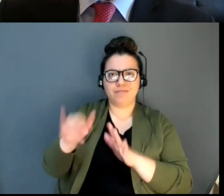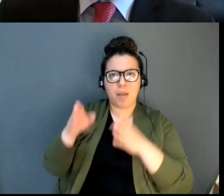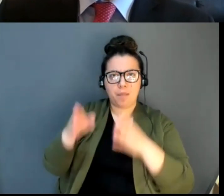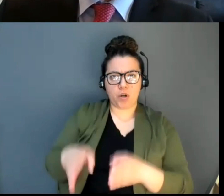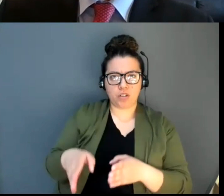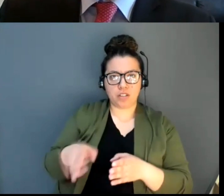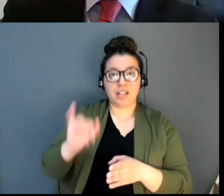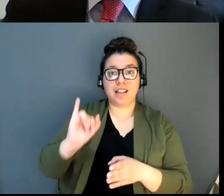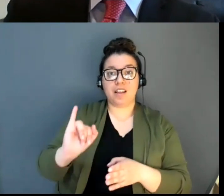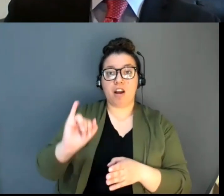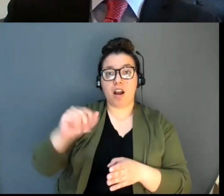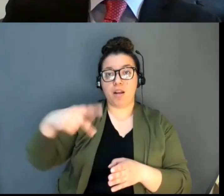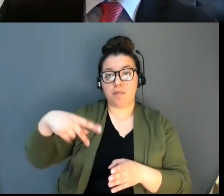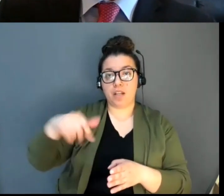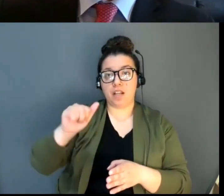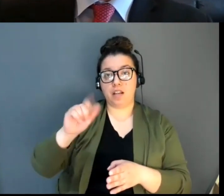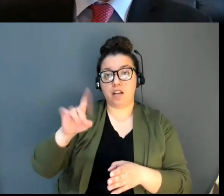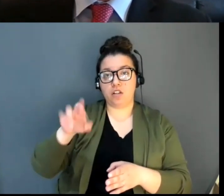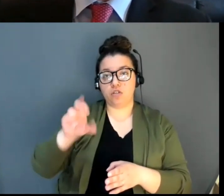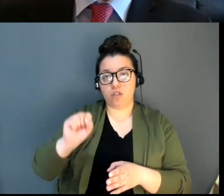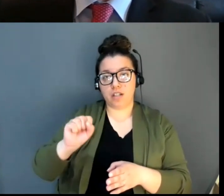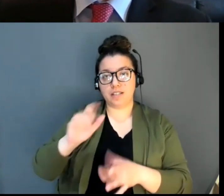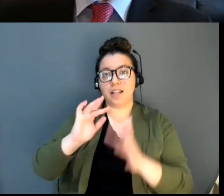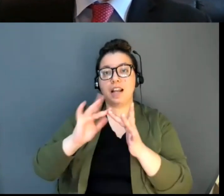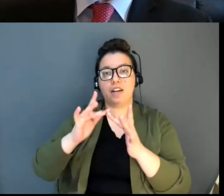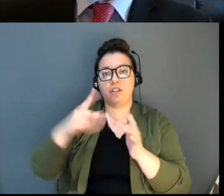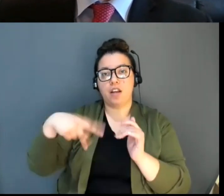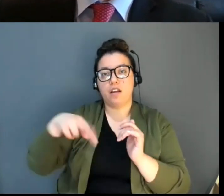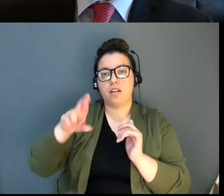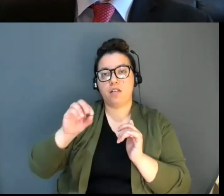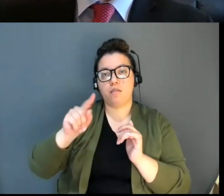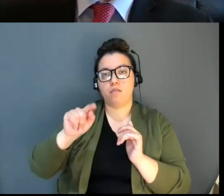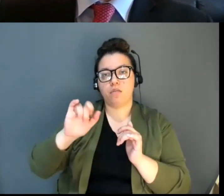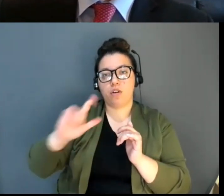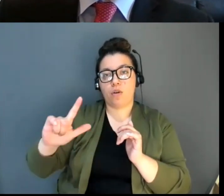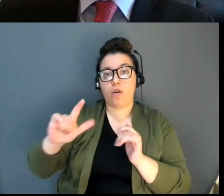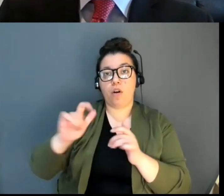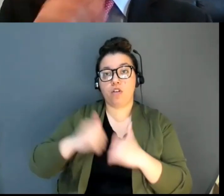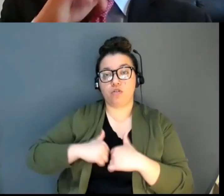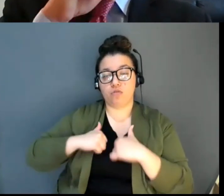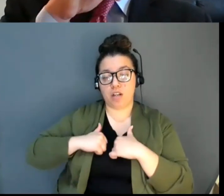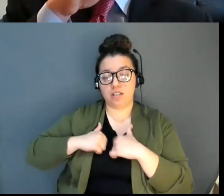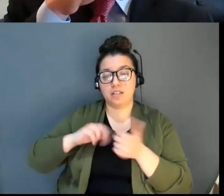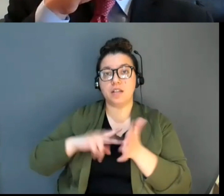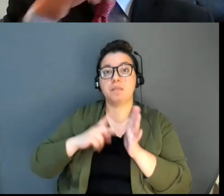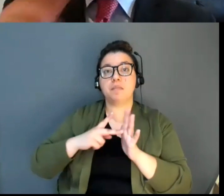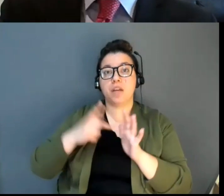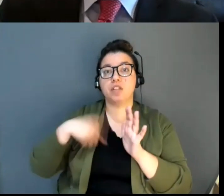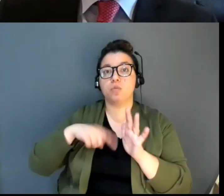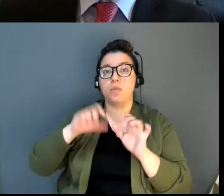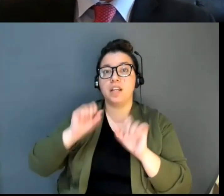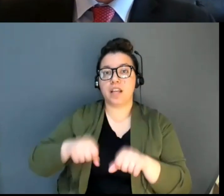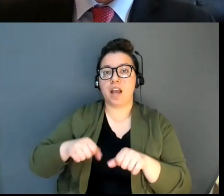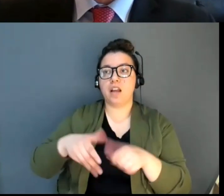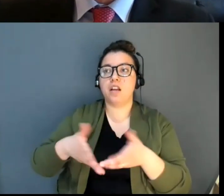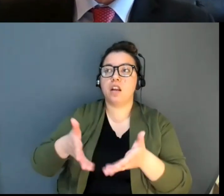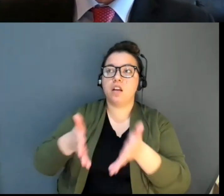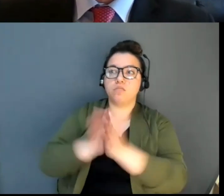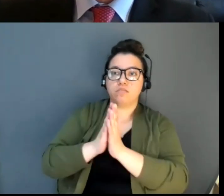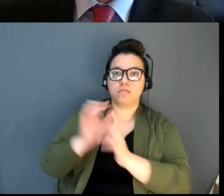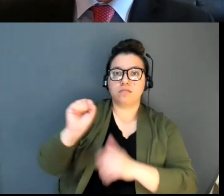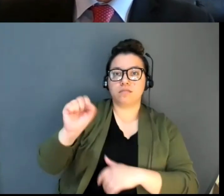internet protocol address, and we subpoenaed an internet service provider to be able to identify, excuse